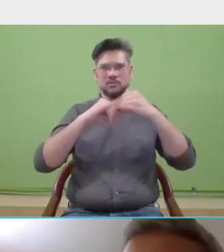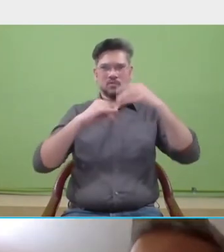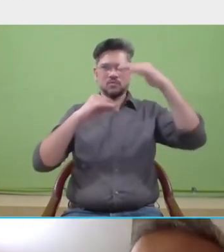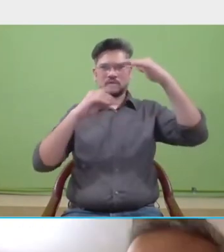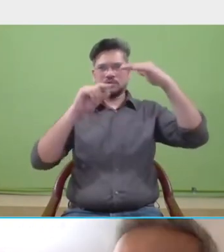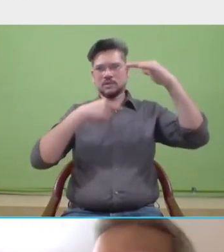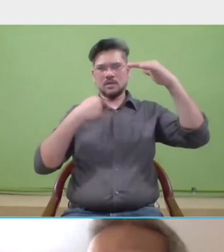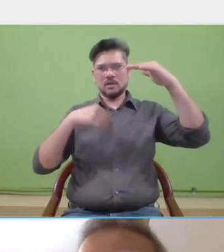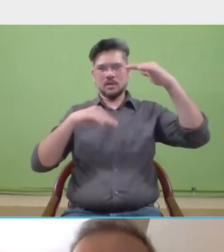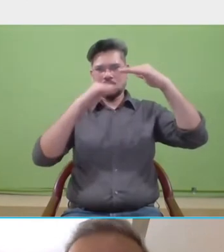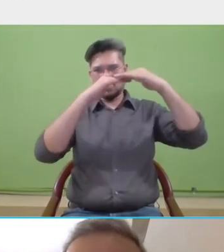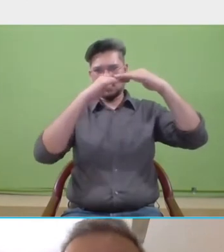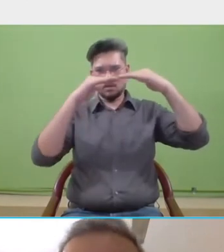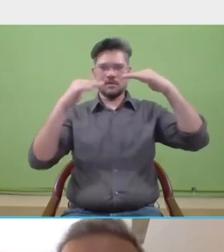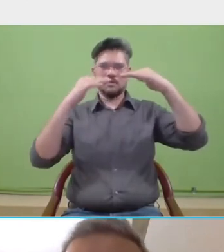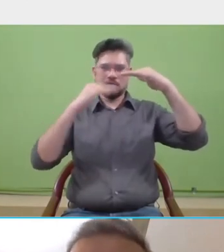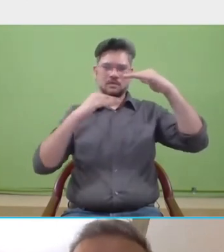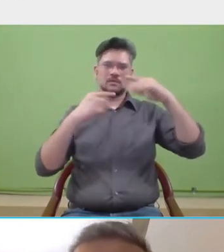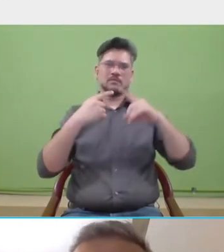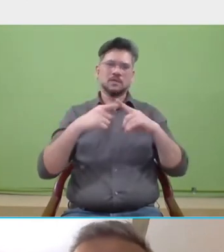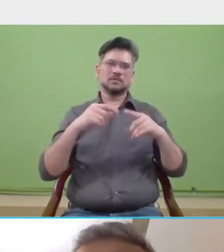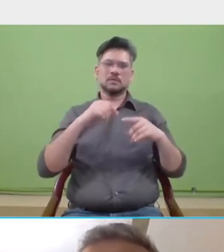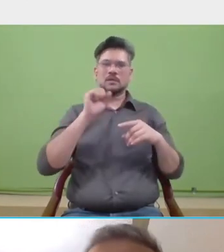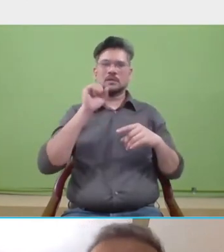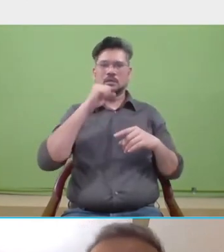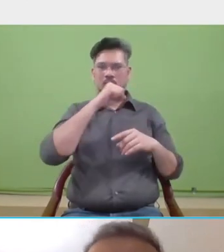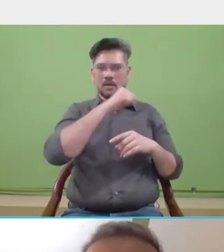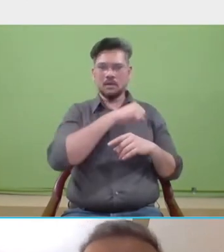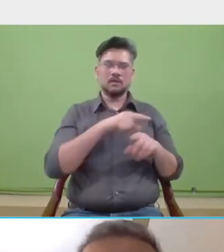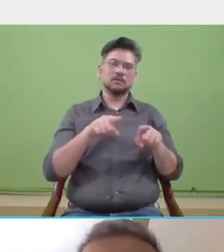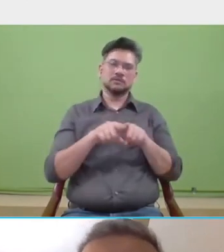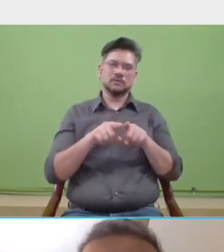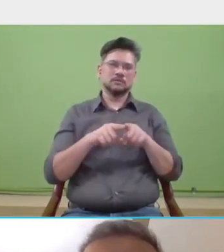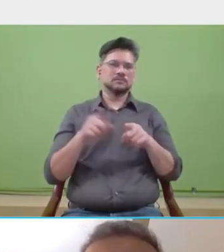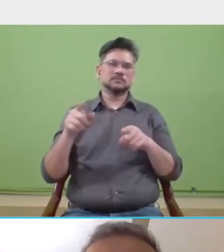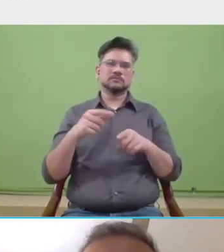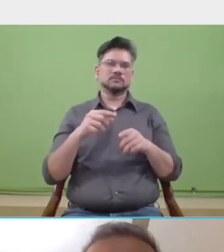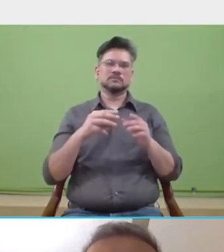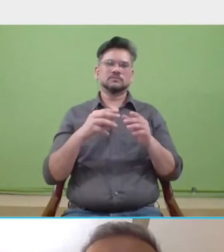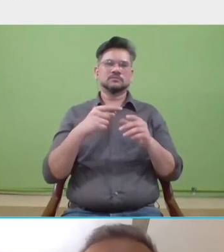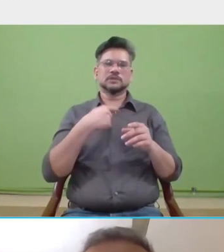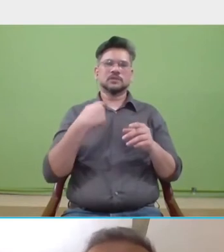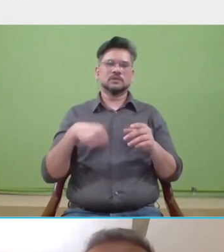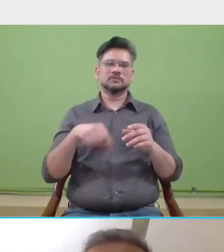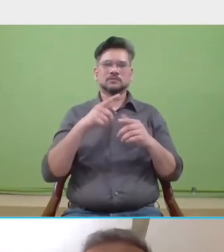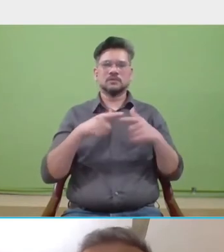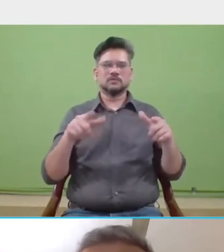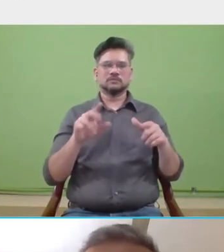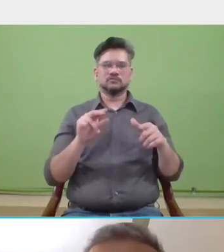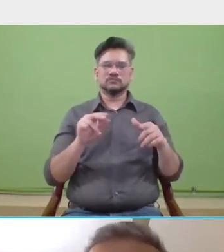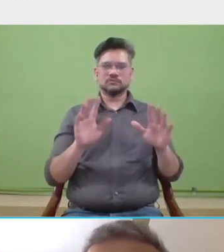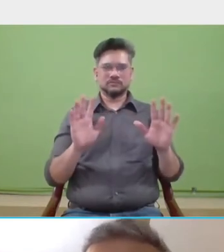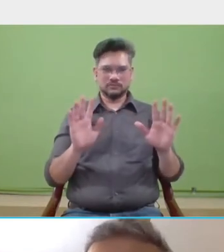mandarin so uh china is very diverse for the diversity image of china we never get to